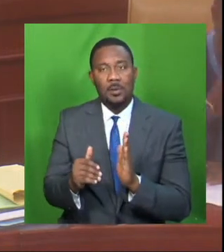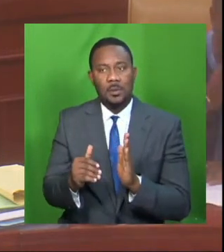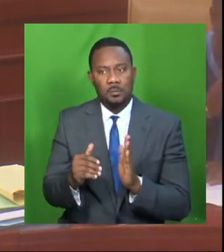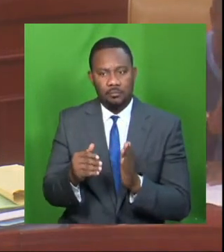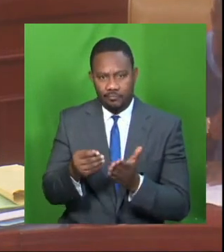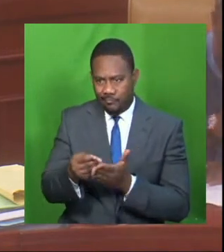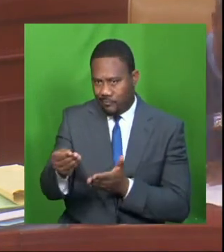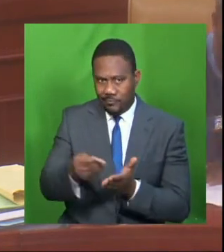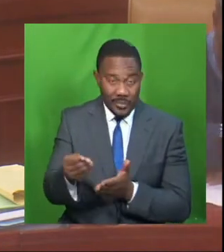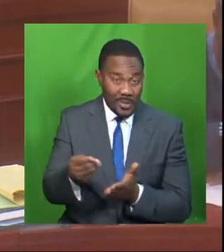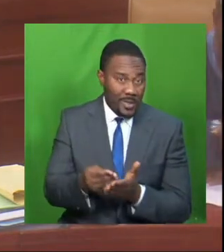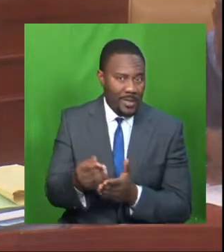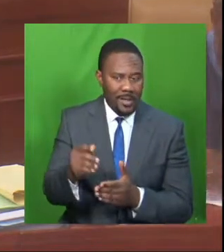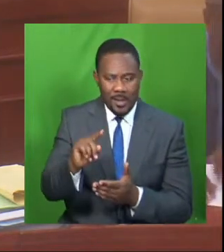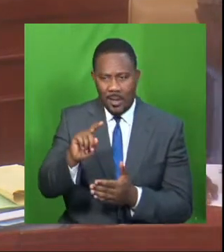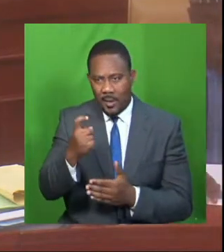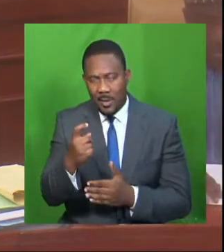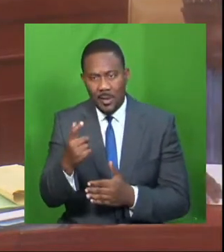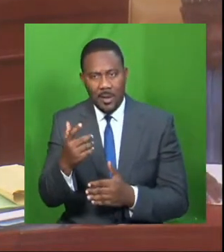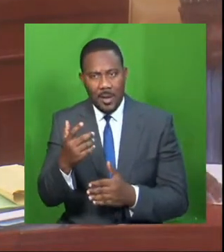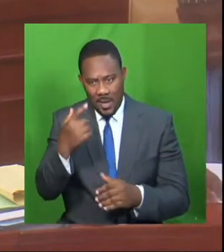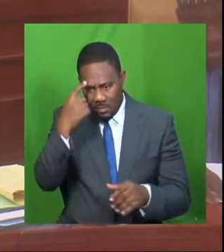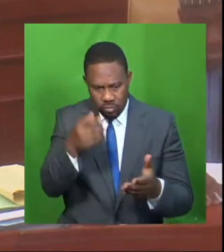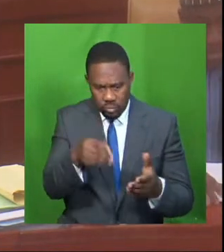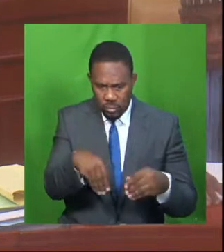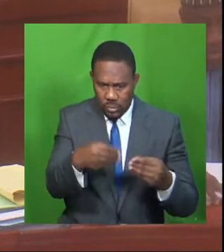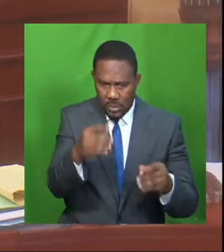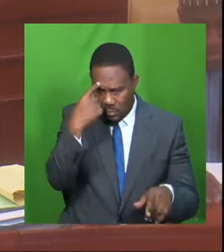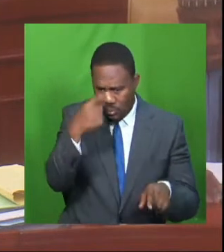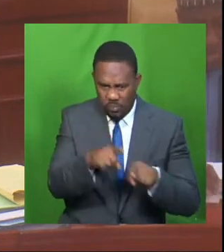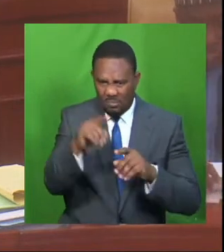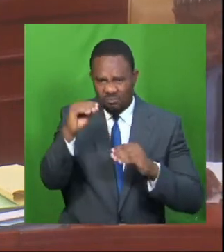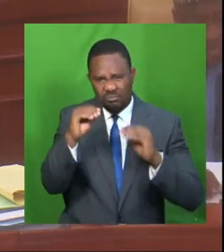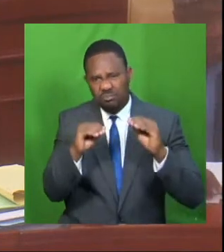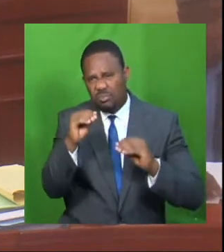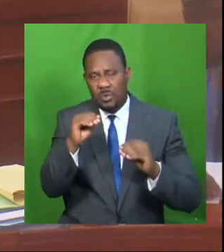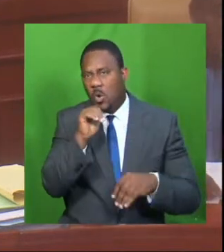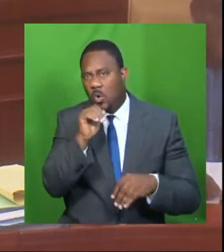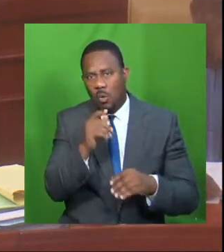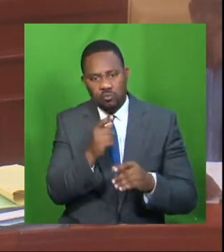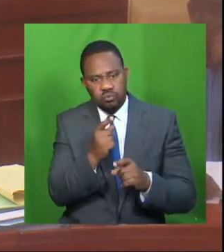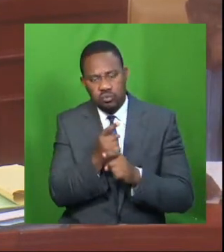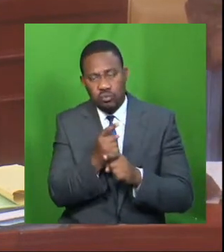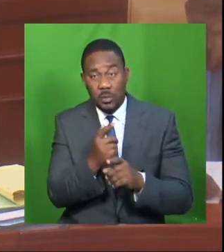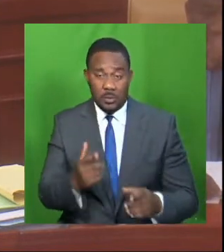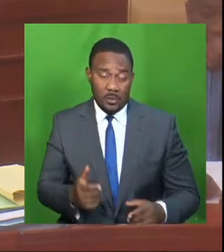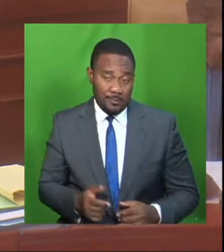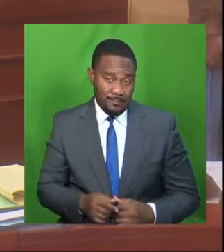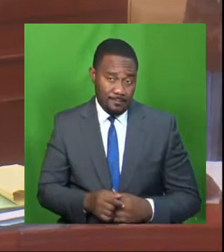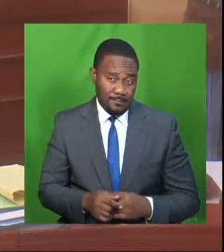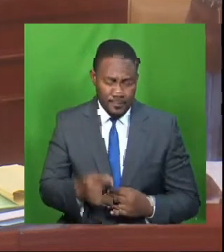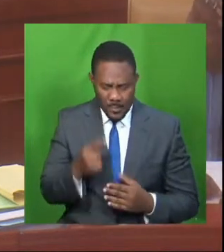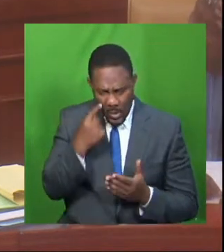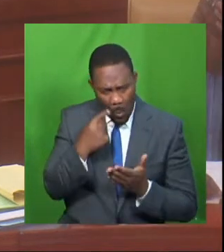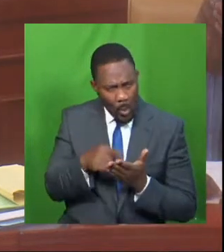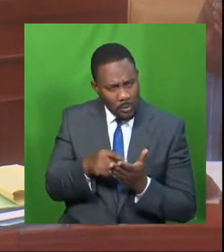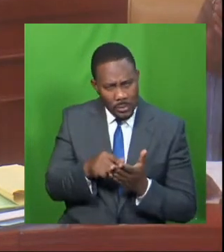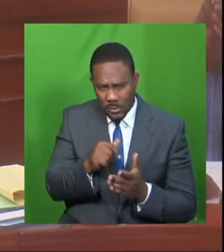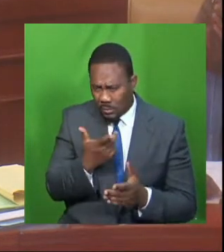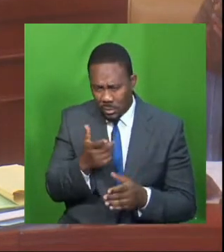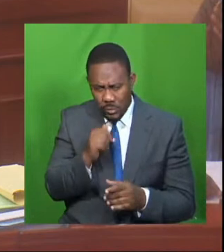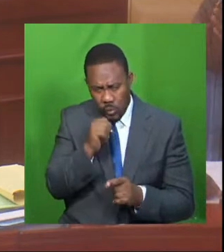see any move to distribute that report to members in the House. Can the chairman assure us that that report